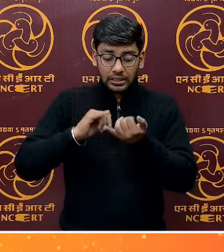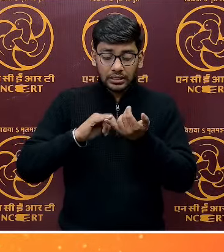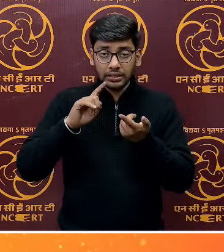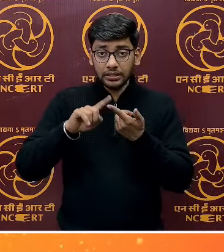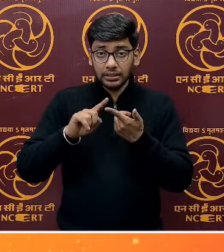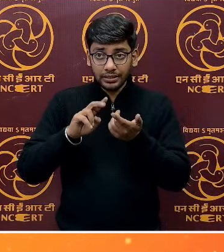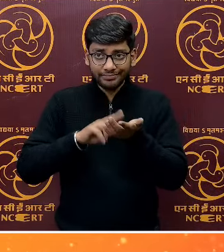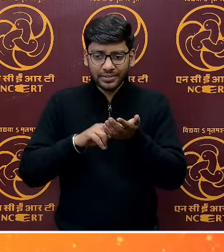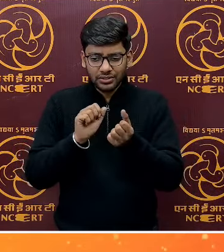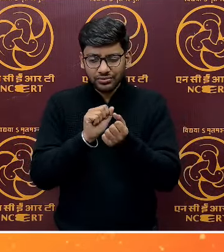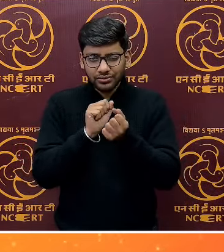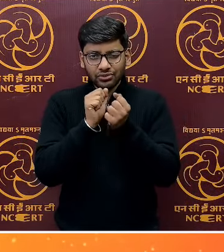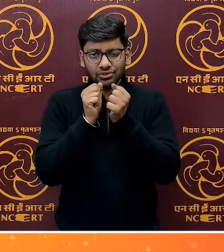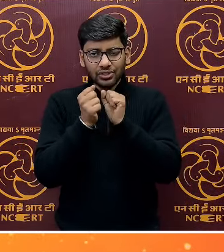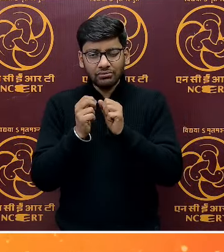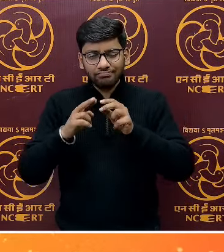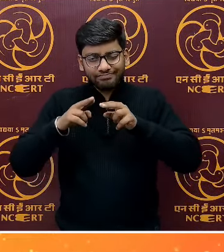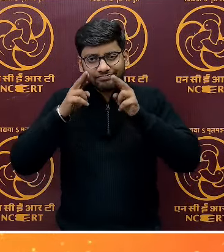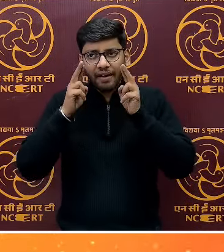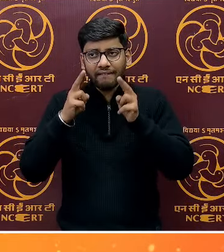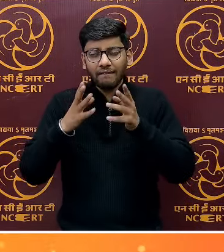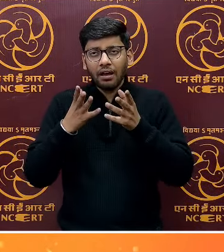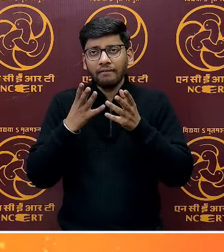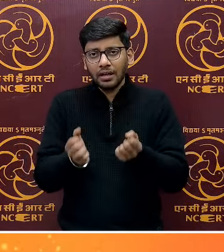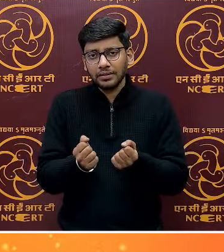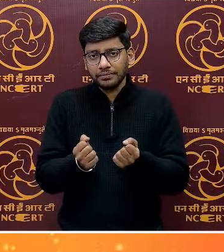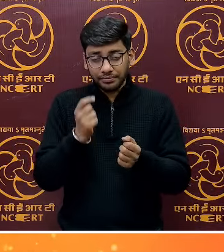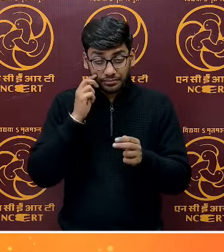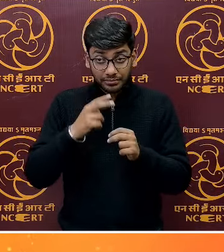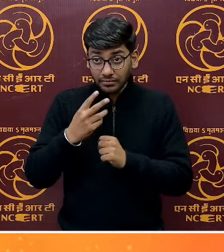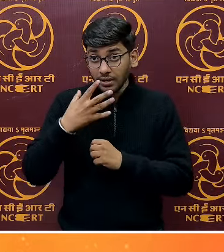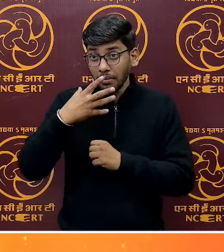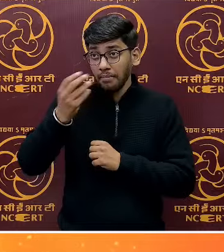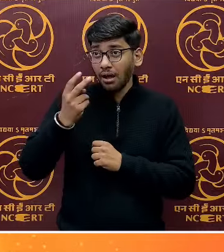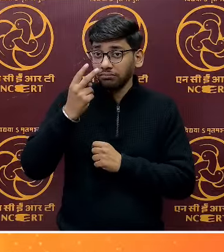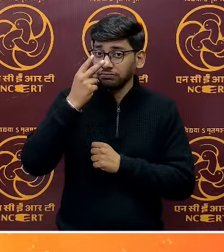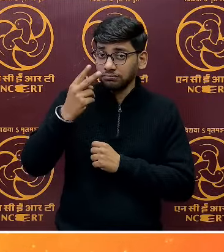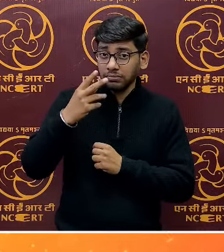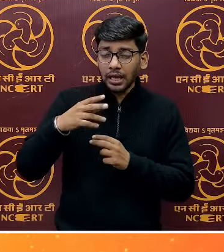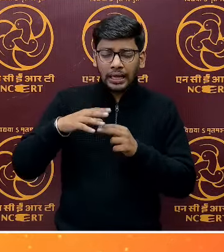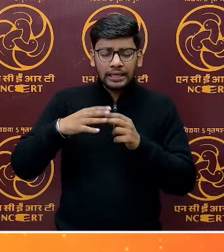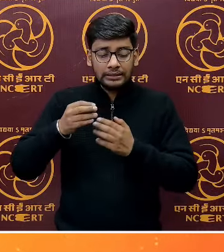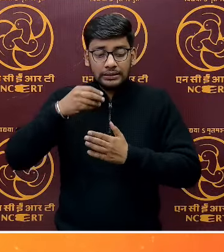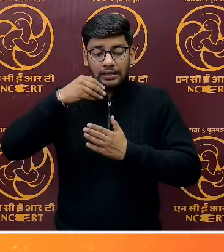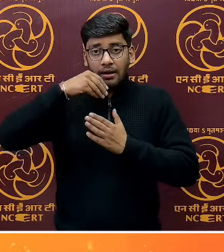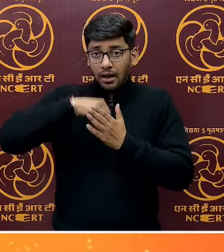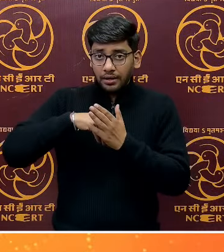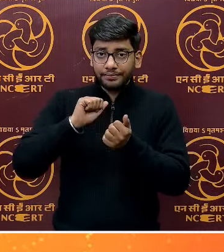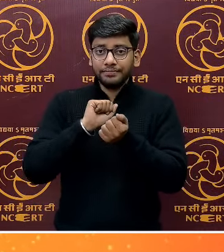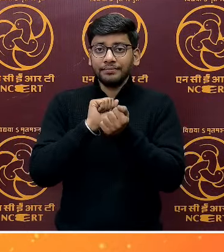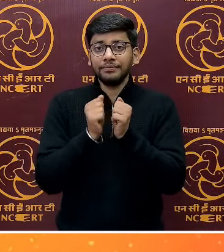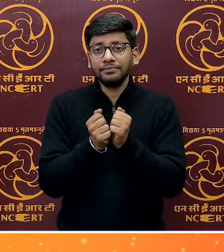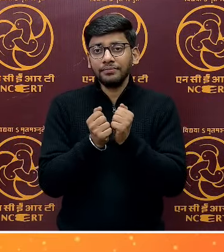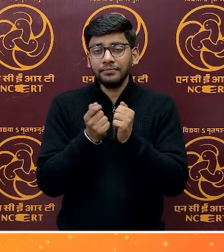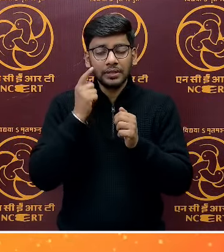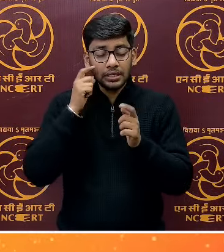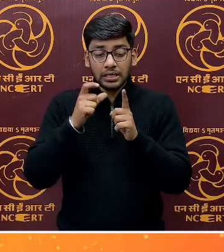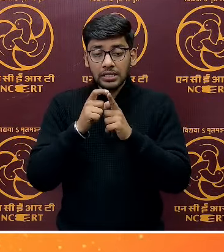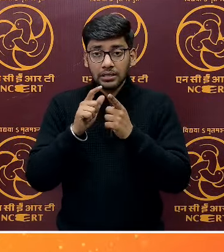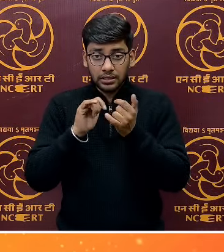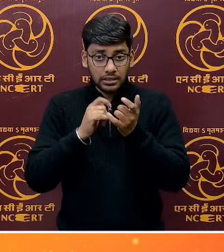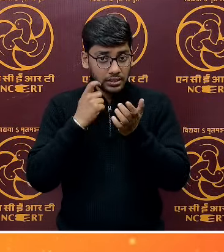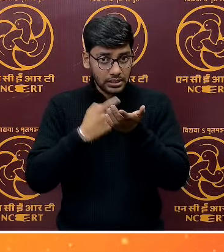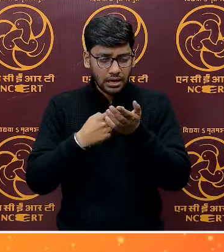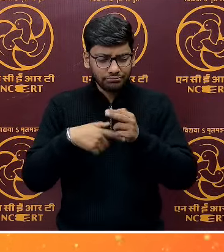transforms to wish. So that seeing, what you're seeing outside, becomes your inside. That becomes your desire, your strong